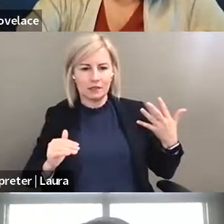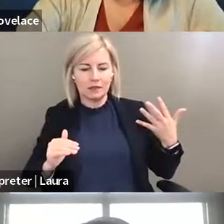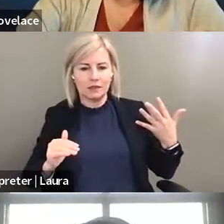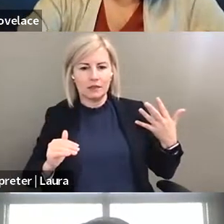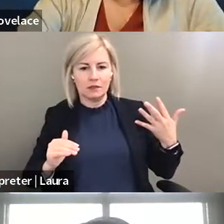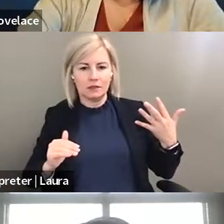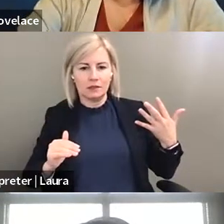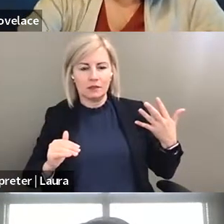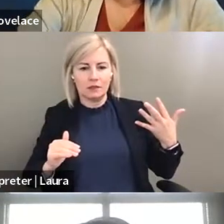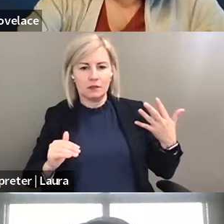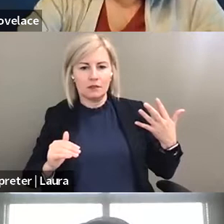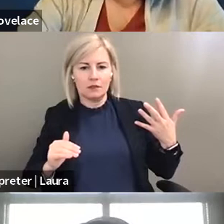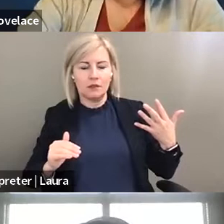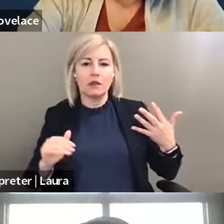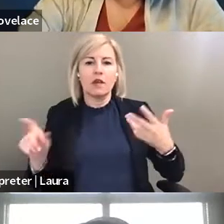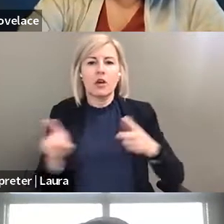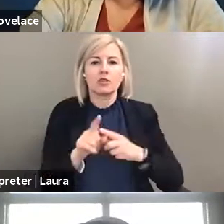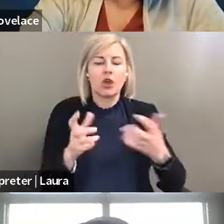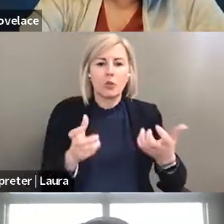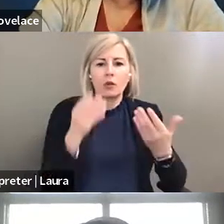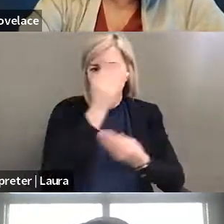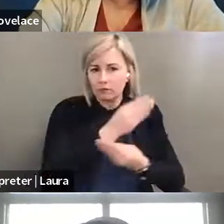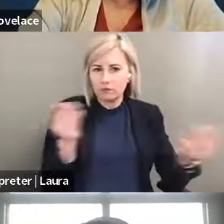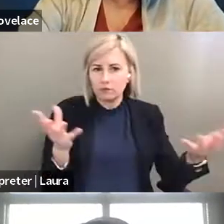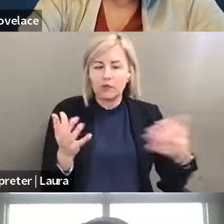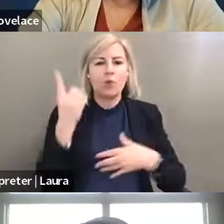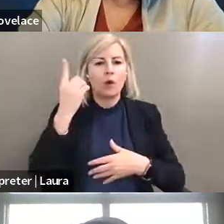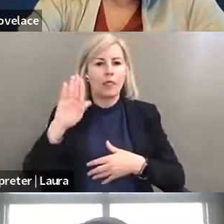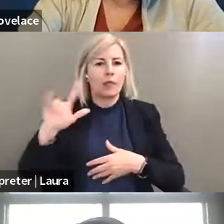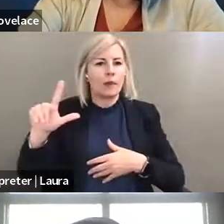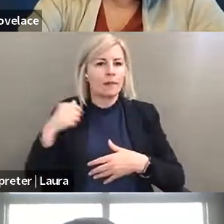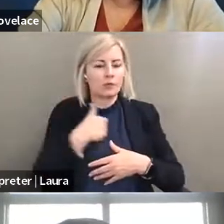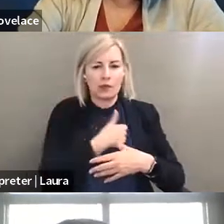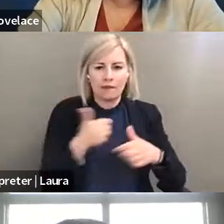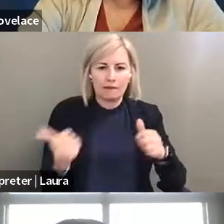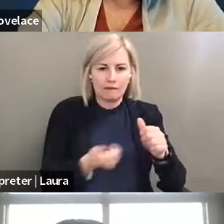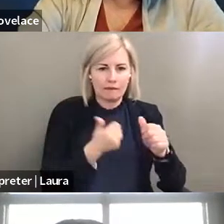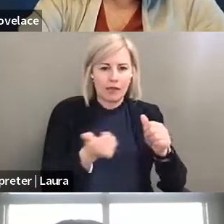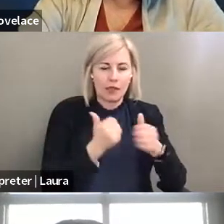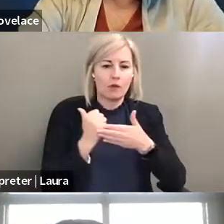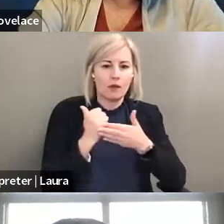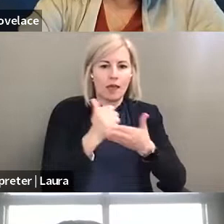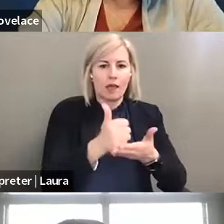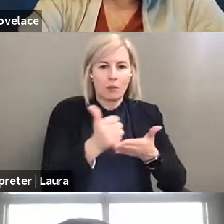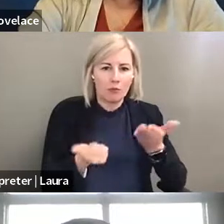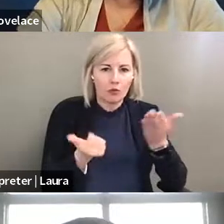this list. I also wanted to note that one of the bills that we were following helped